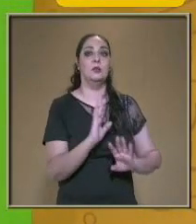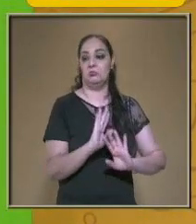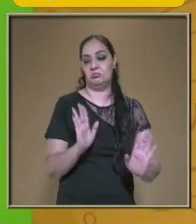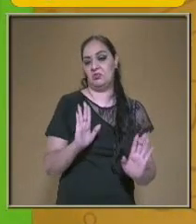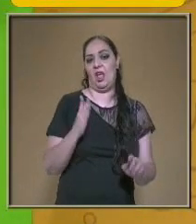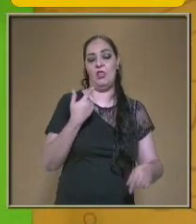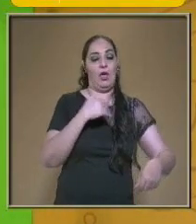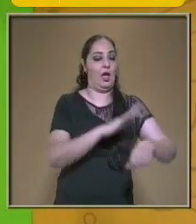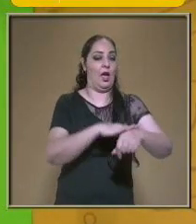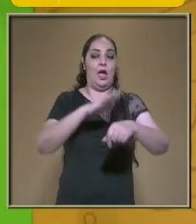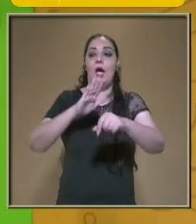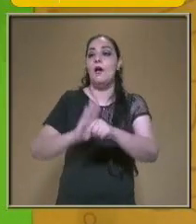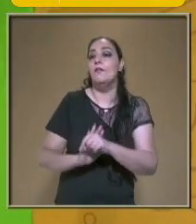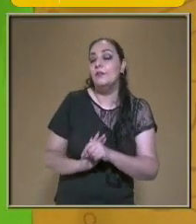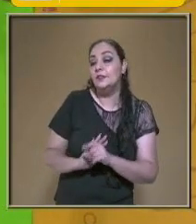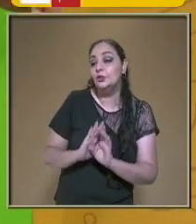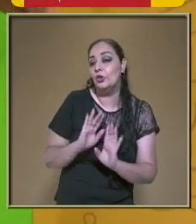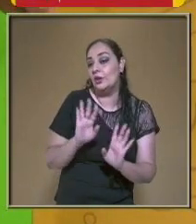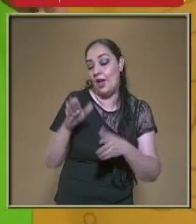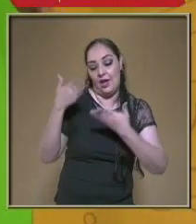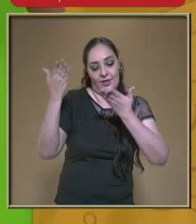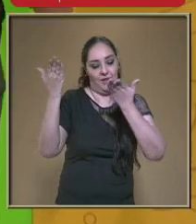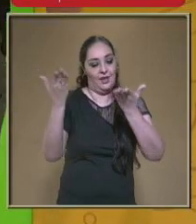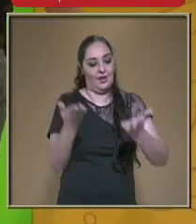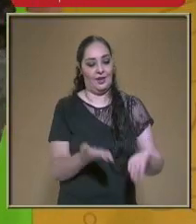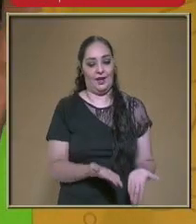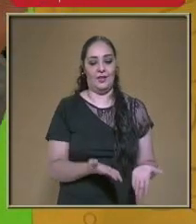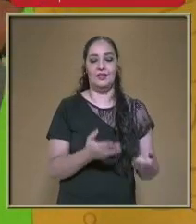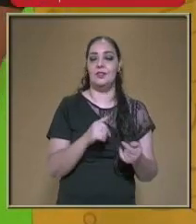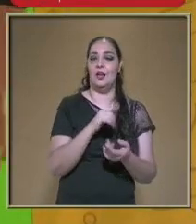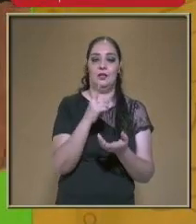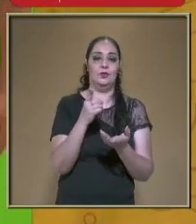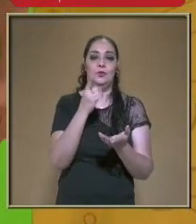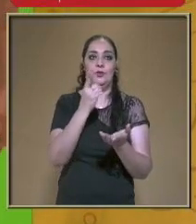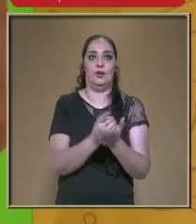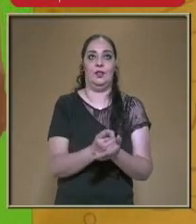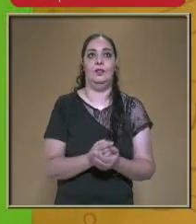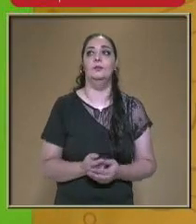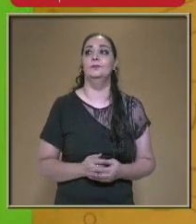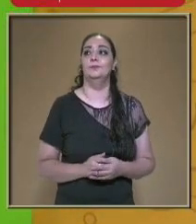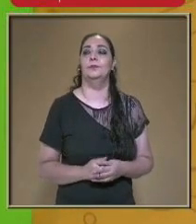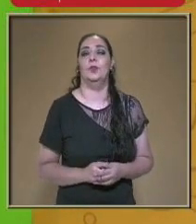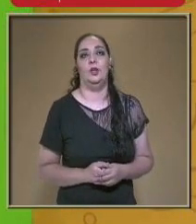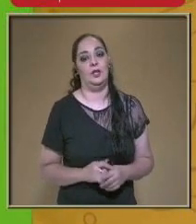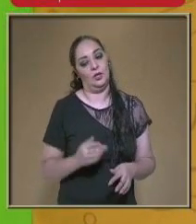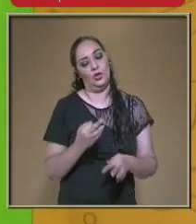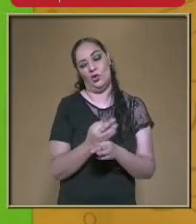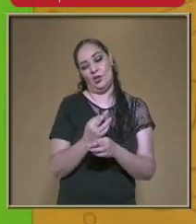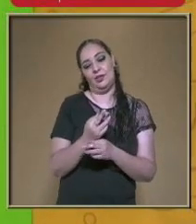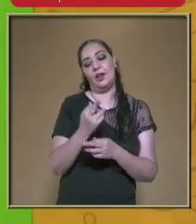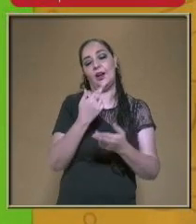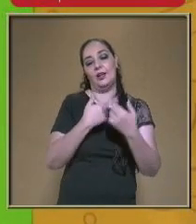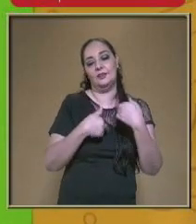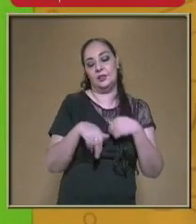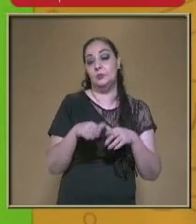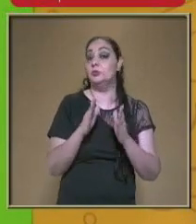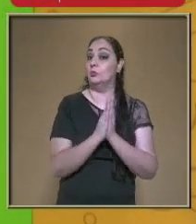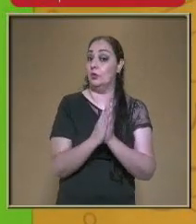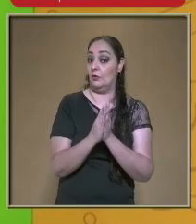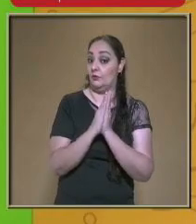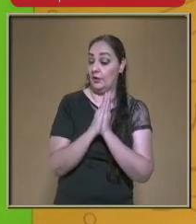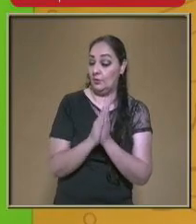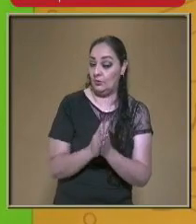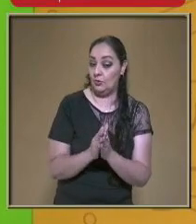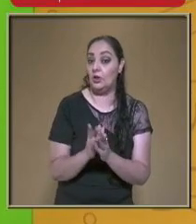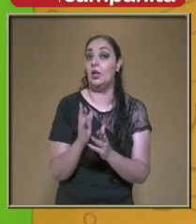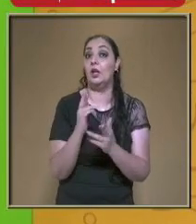It's just to informate that you have arrived to the city, okay? We are going to continue. Please go